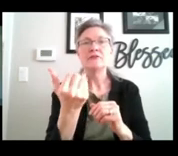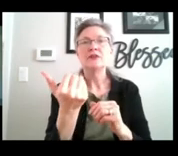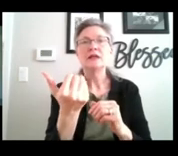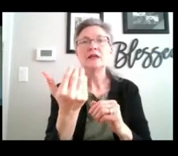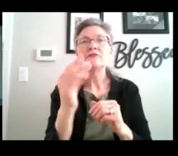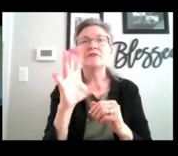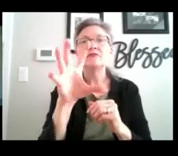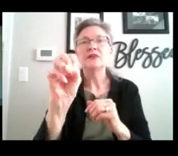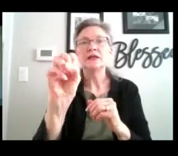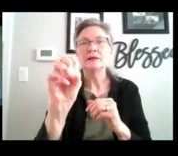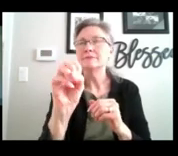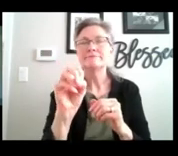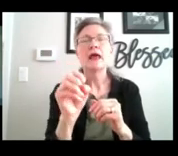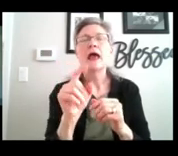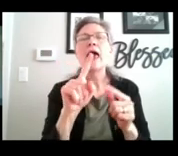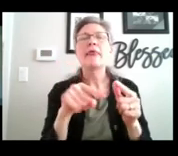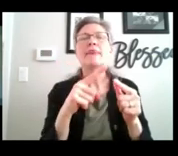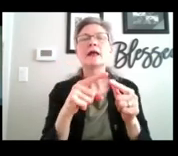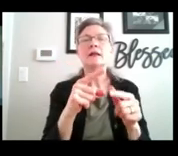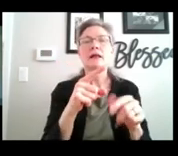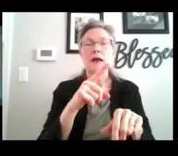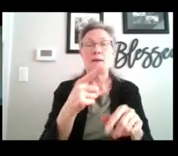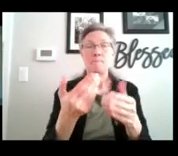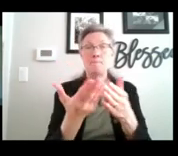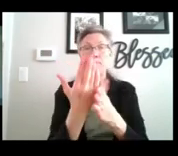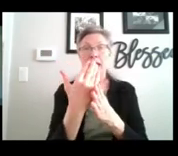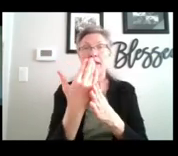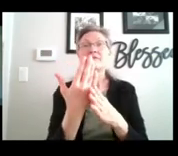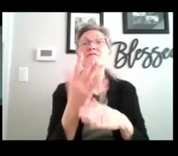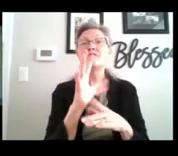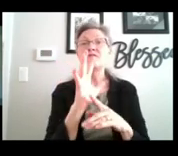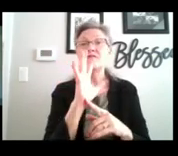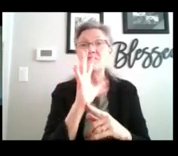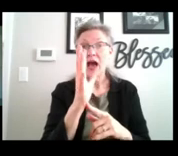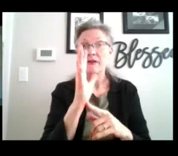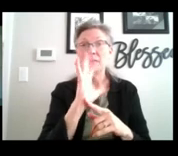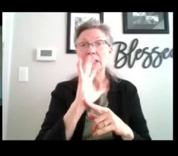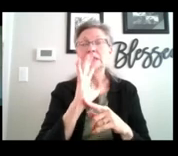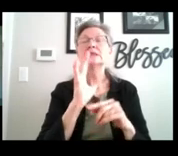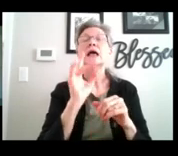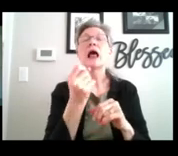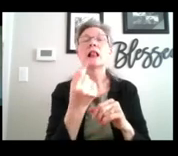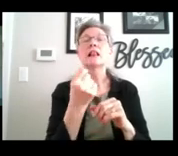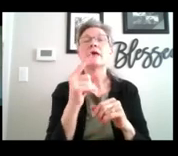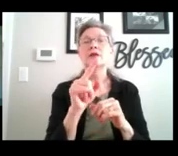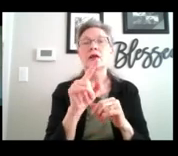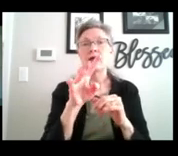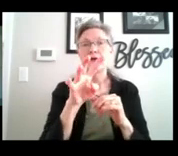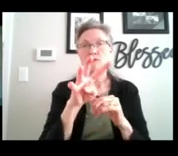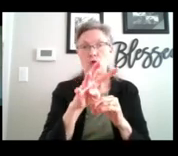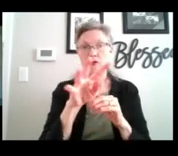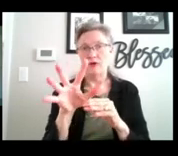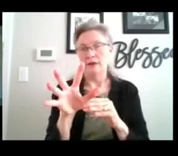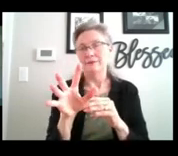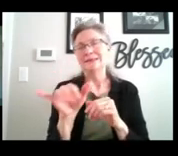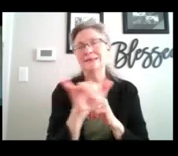11:45, right? You could also move by 10 and then 5, but either way, you're still going to get to that same answer of